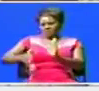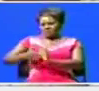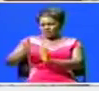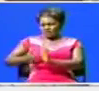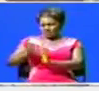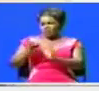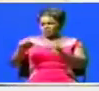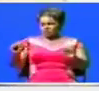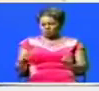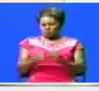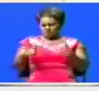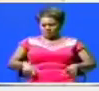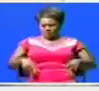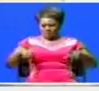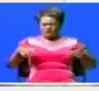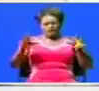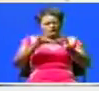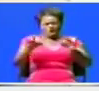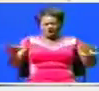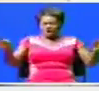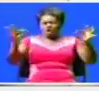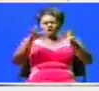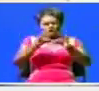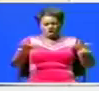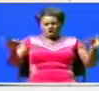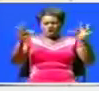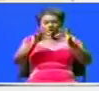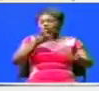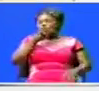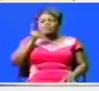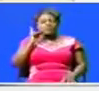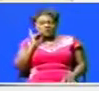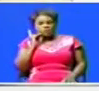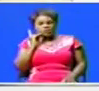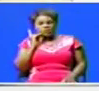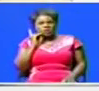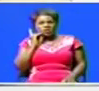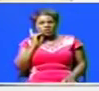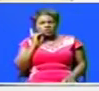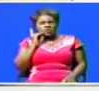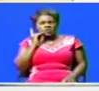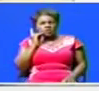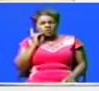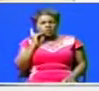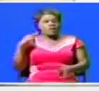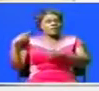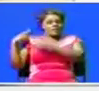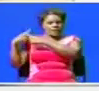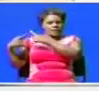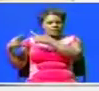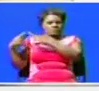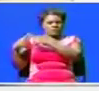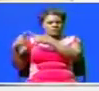so that we can save lives. Due to this prolonged drought, we have had a lot of